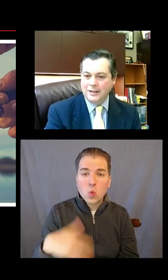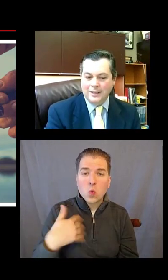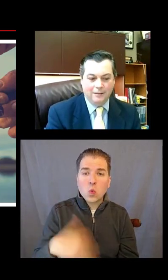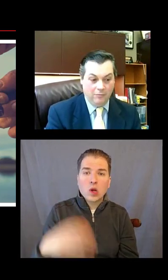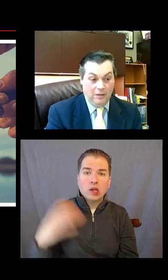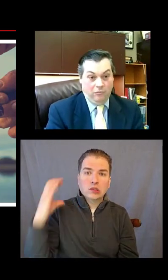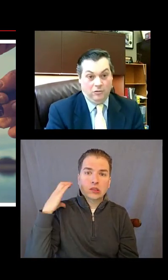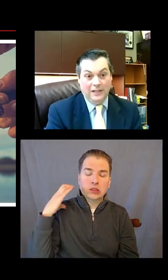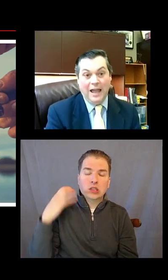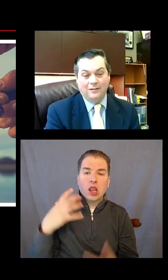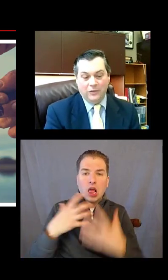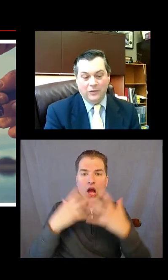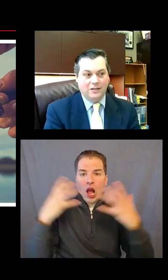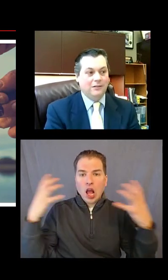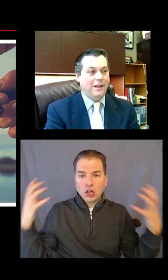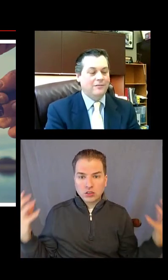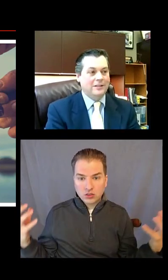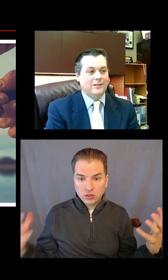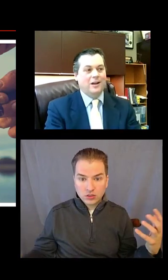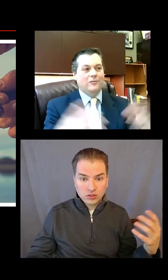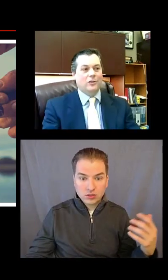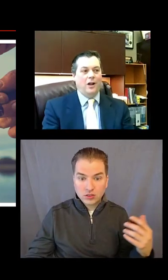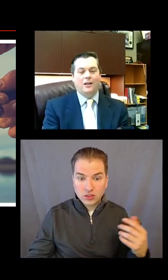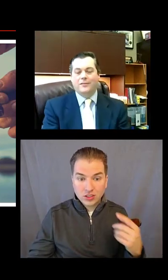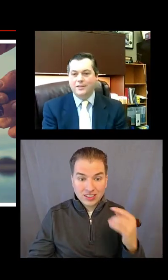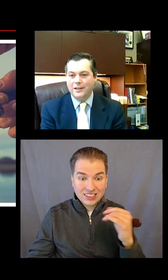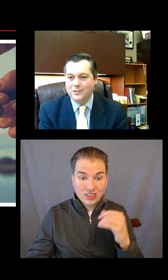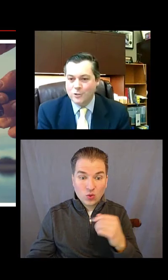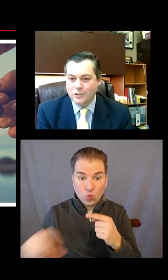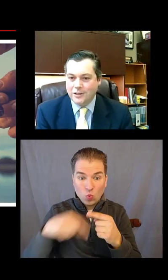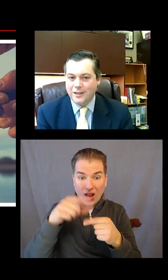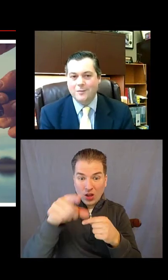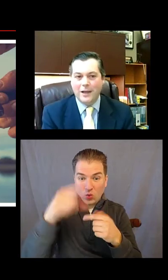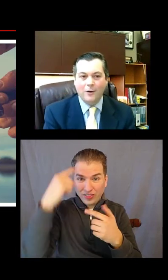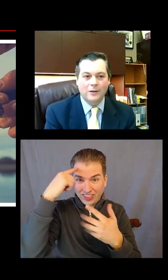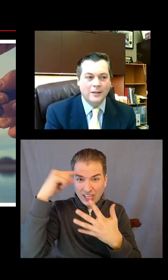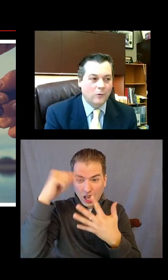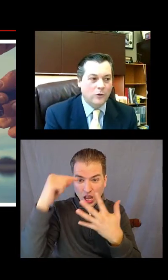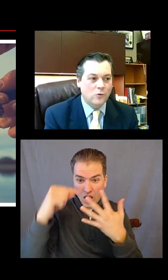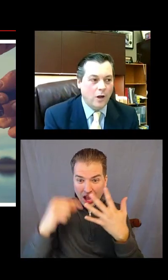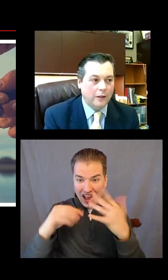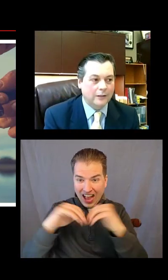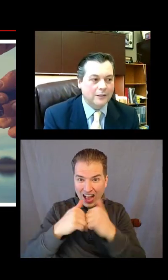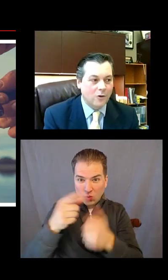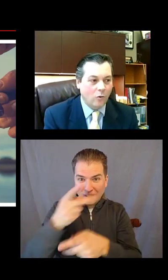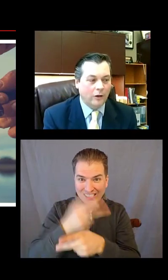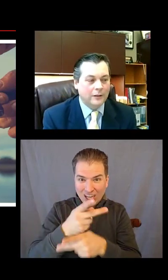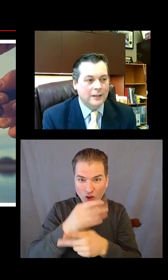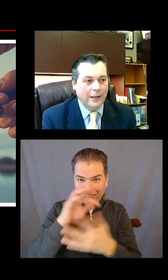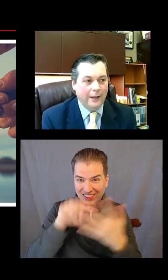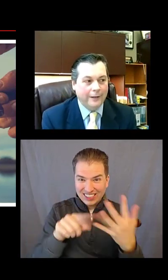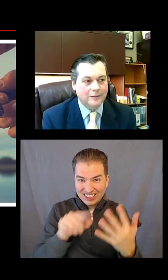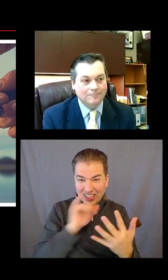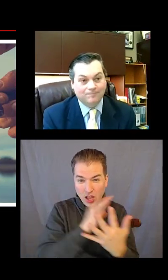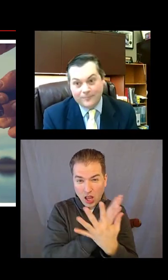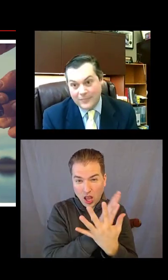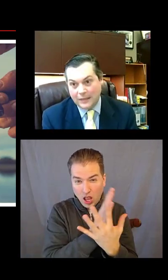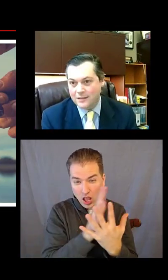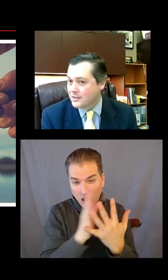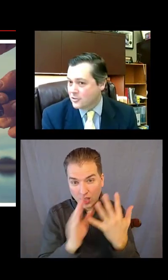own, there's a lot. We still haven't even covered all of the things just to think about when you walk in the door.